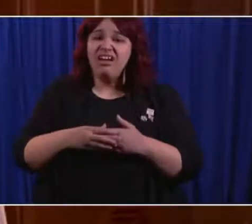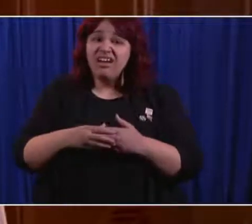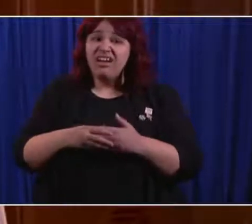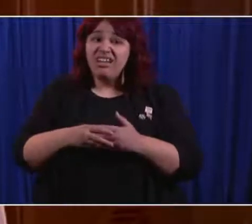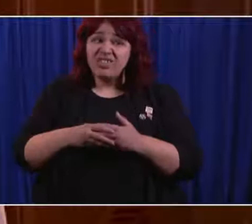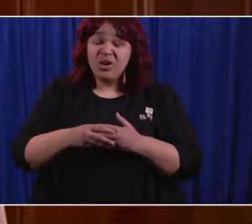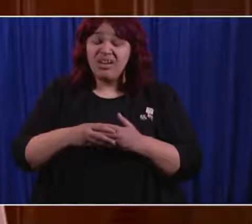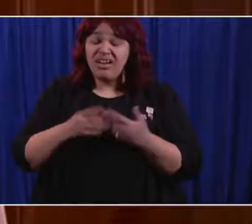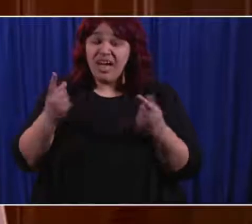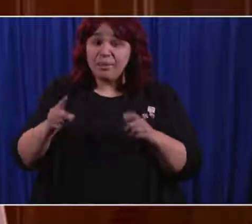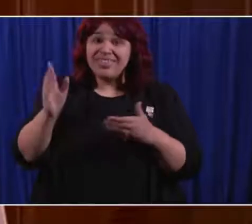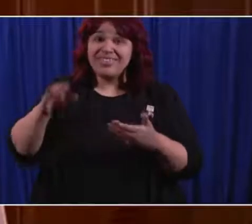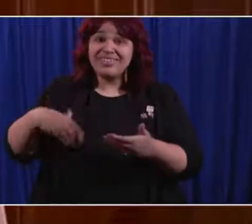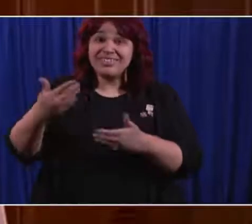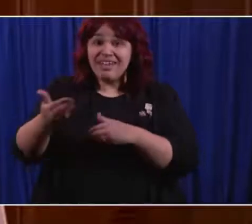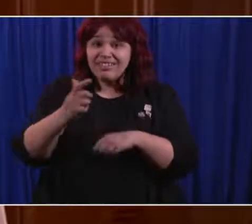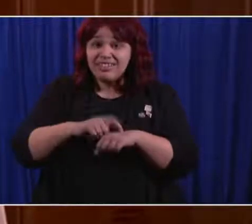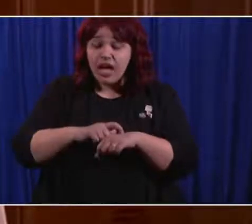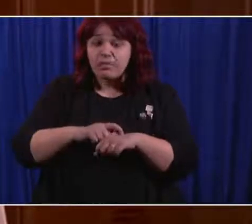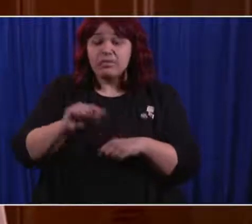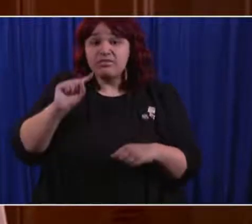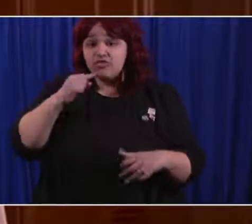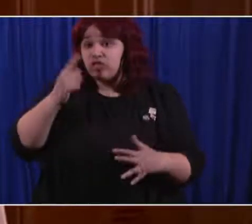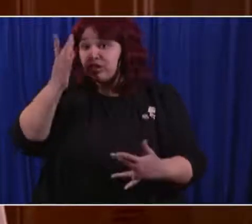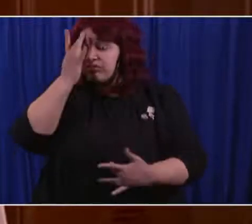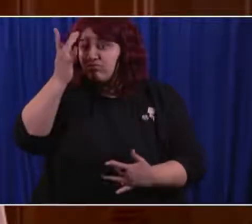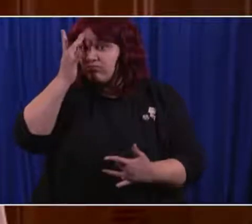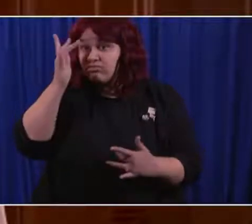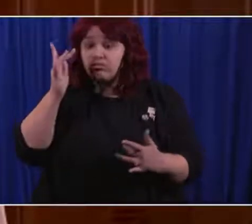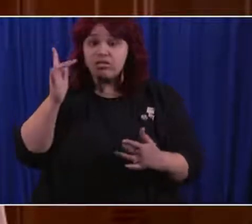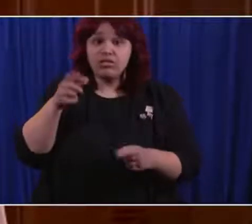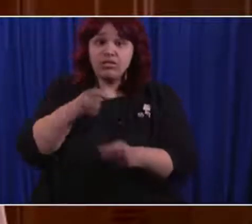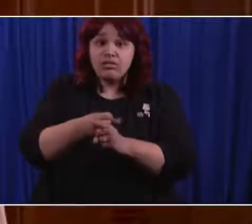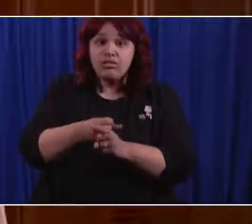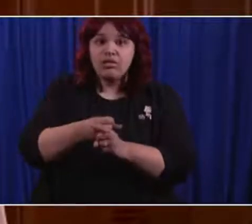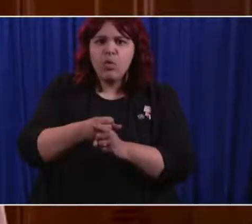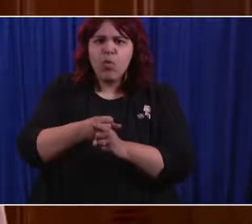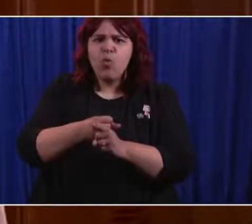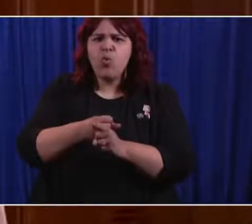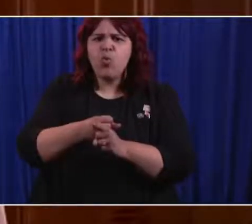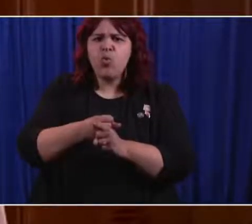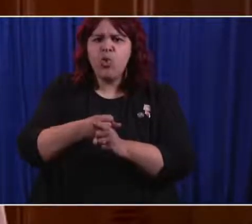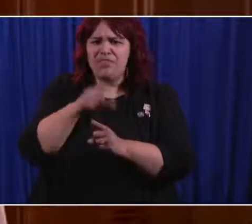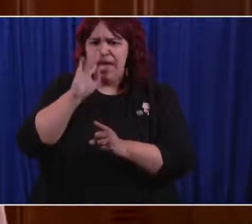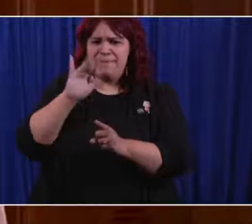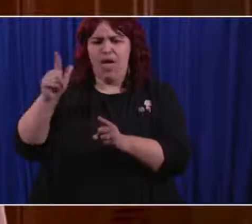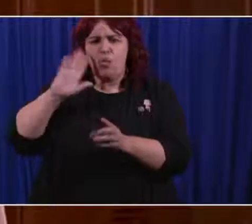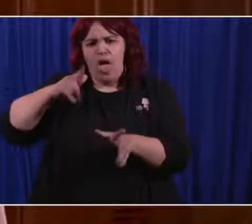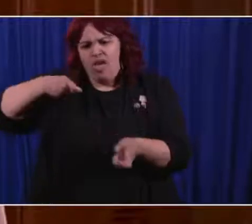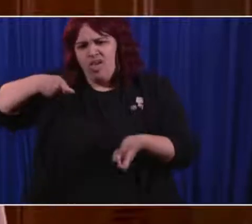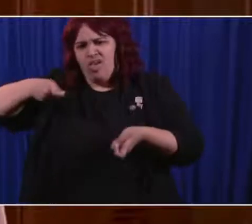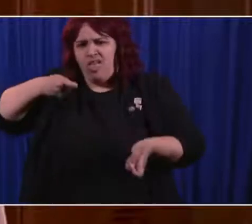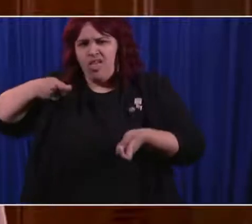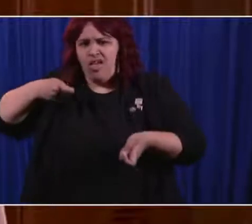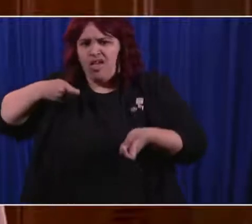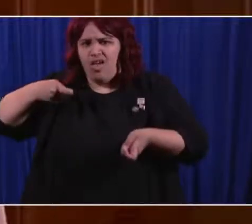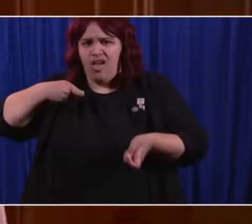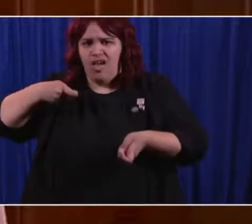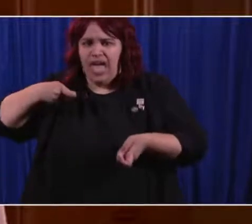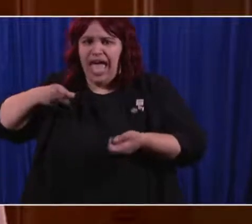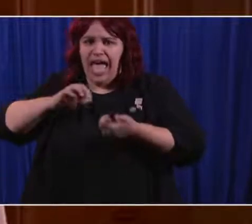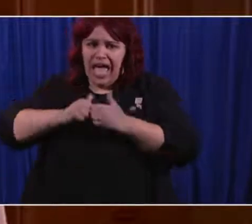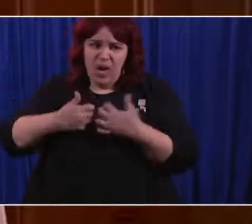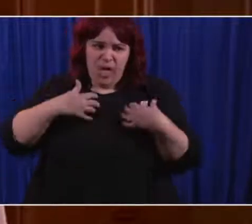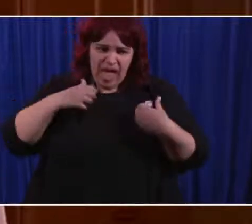next crisis will be handled. But it's also about how a local